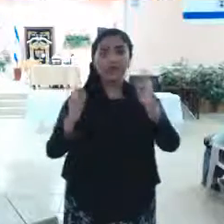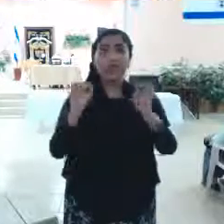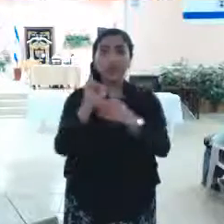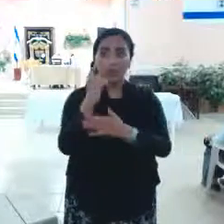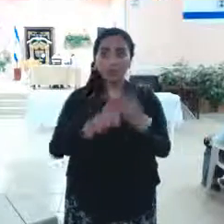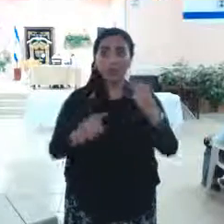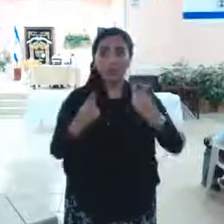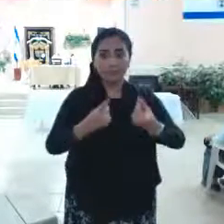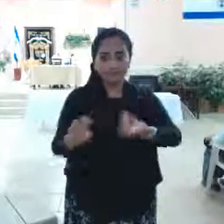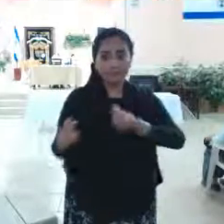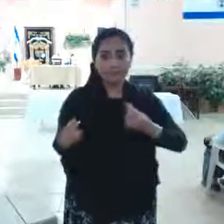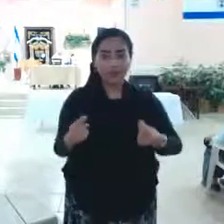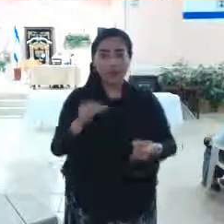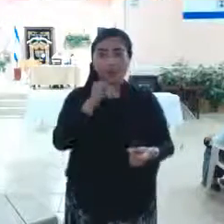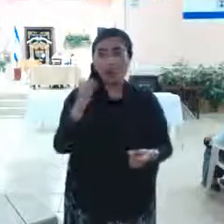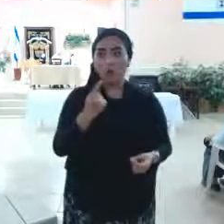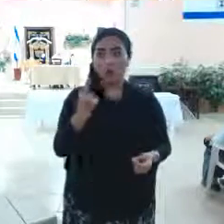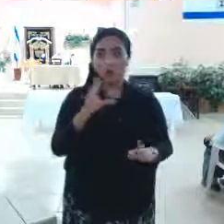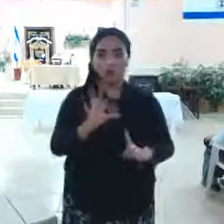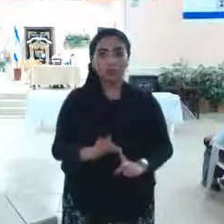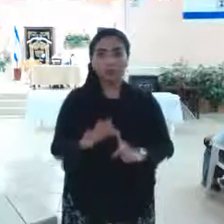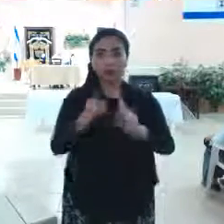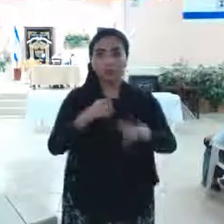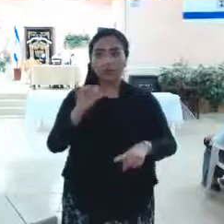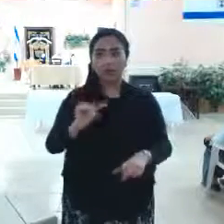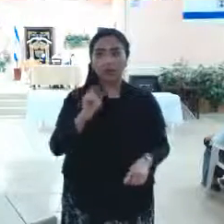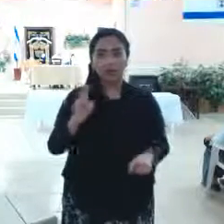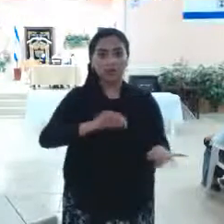feast. And that is what not only